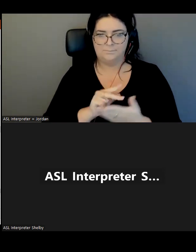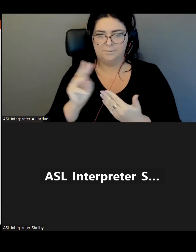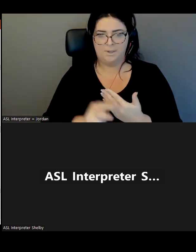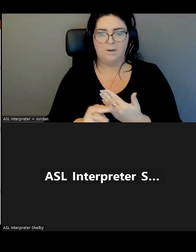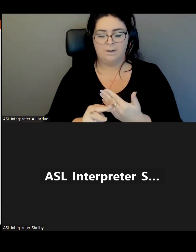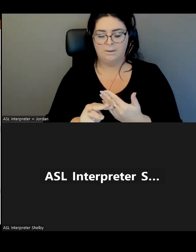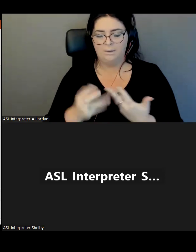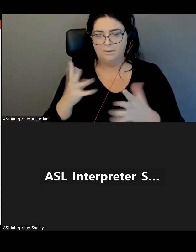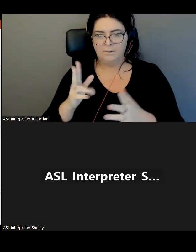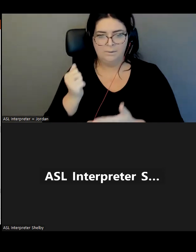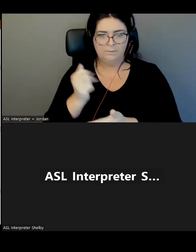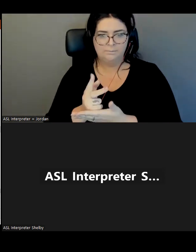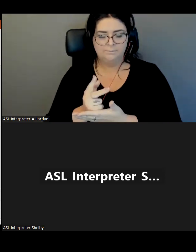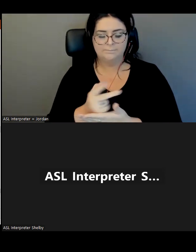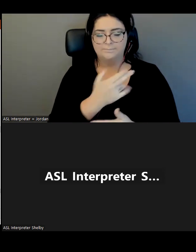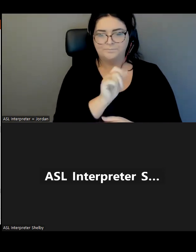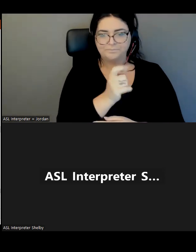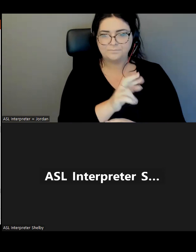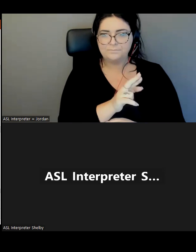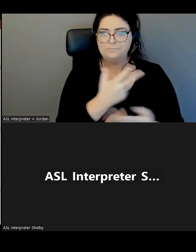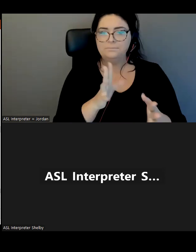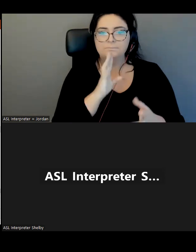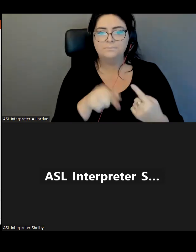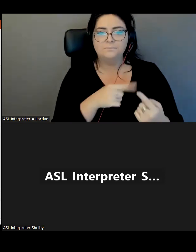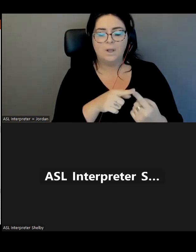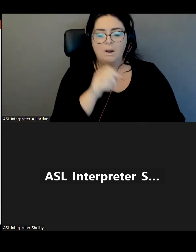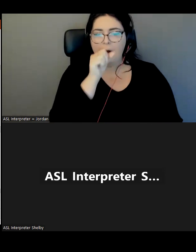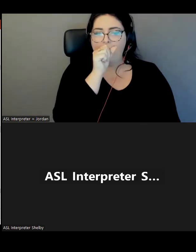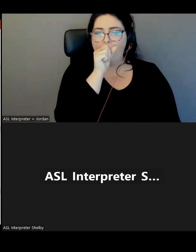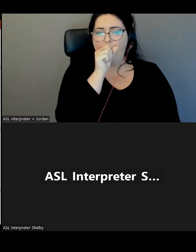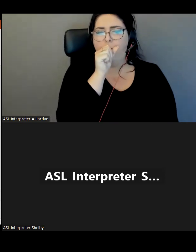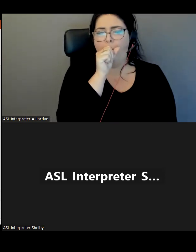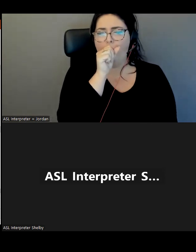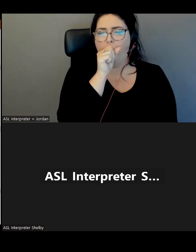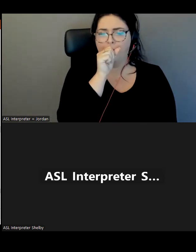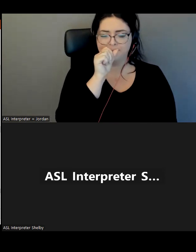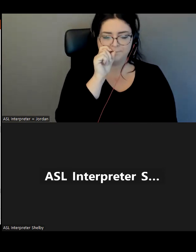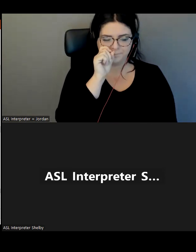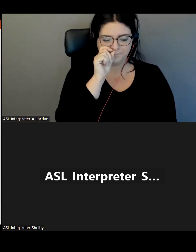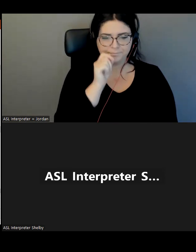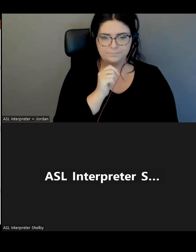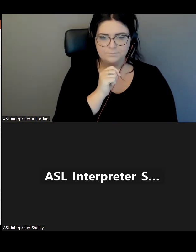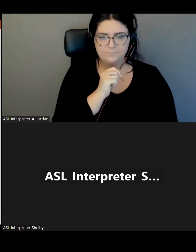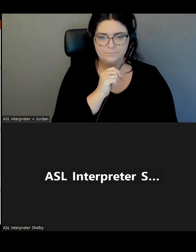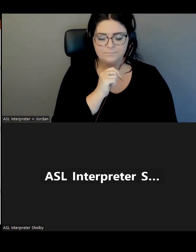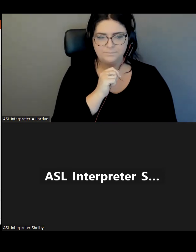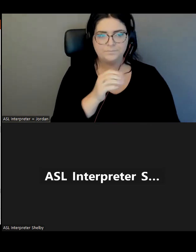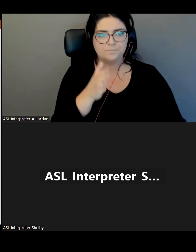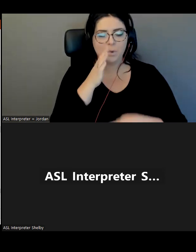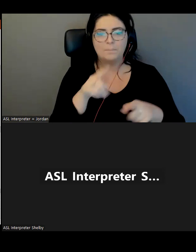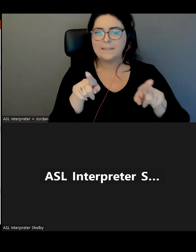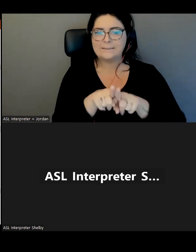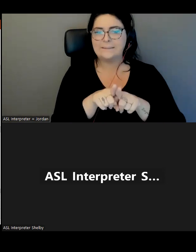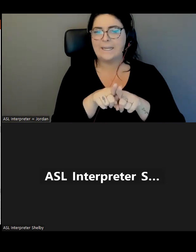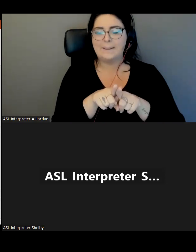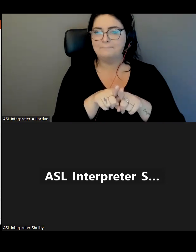Heather has already spoken about. And we would cover the same, I guess, health priorities as what Danica